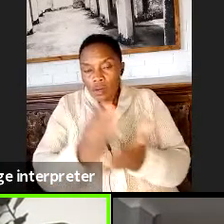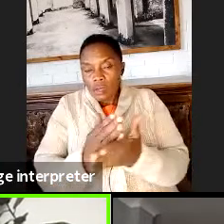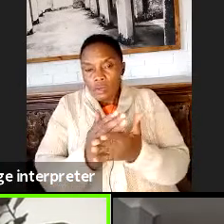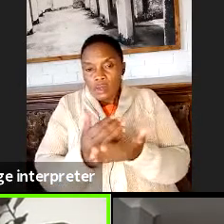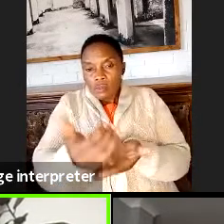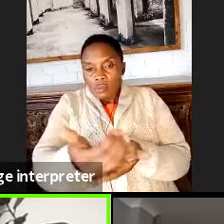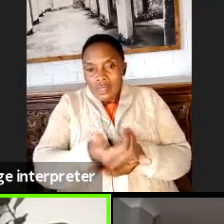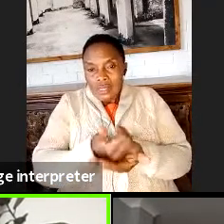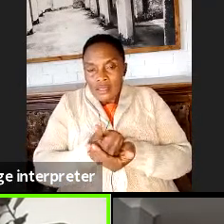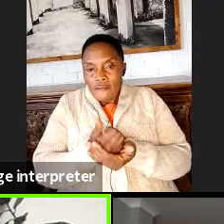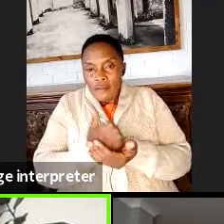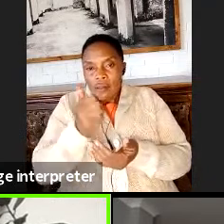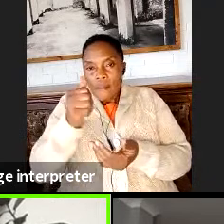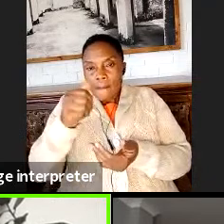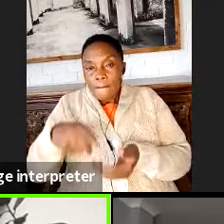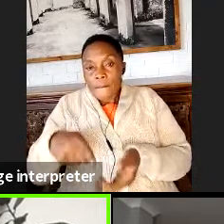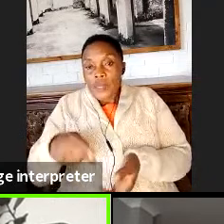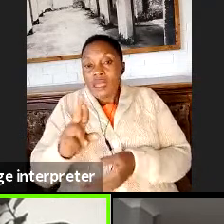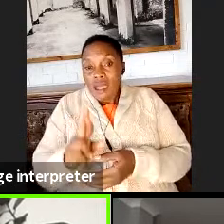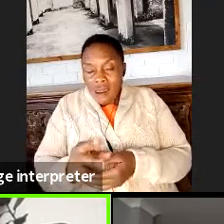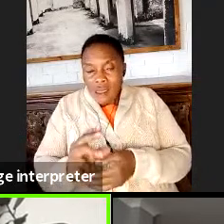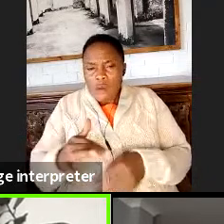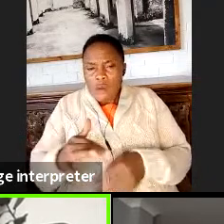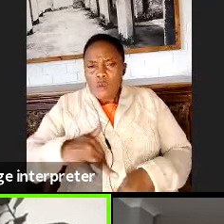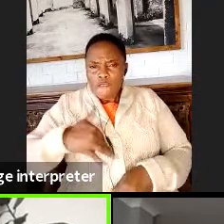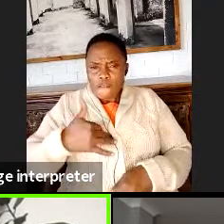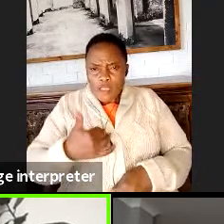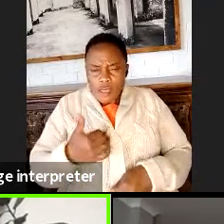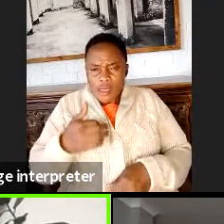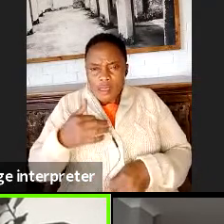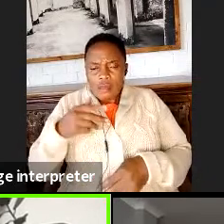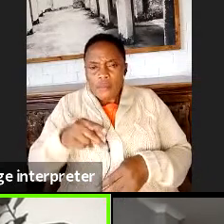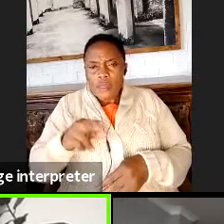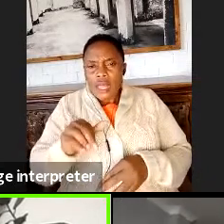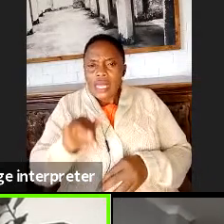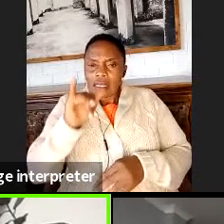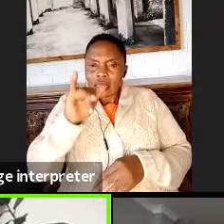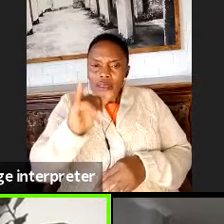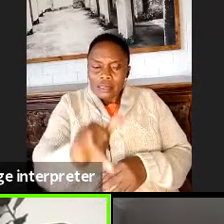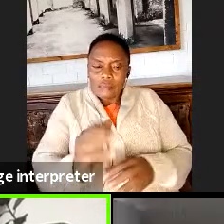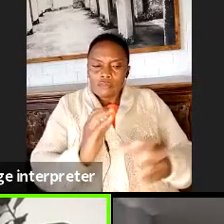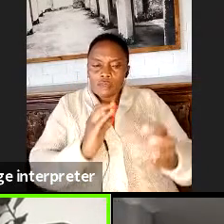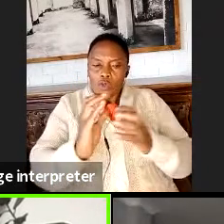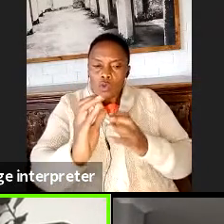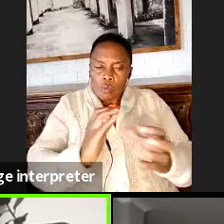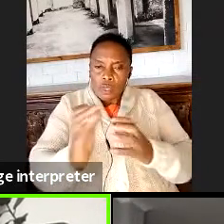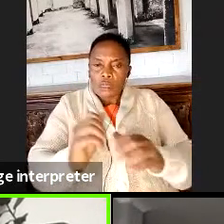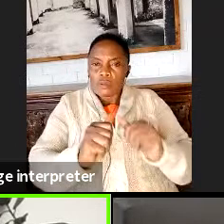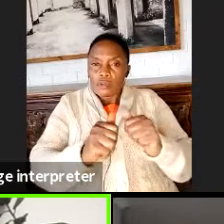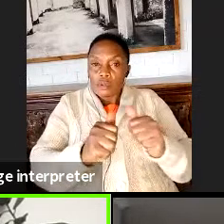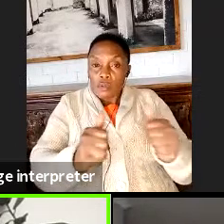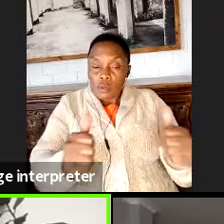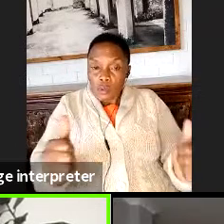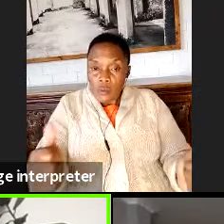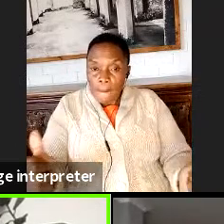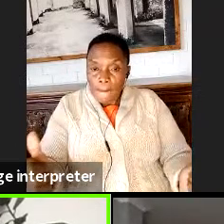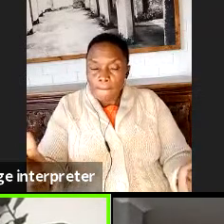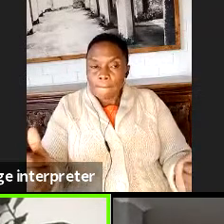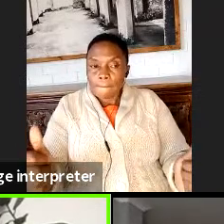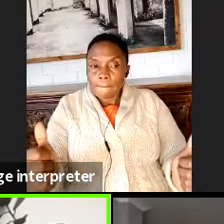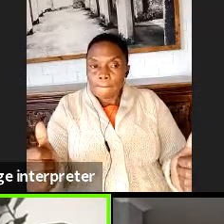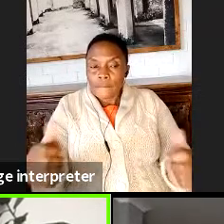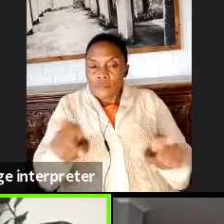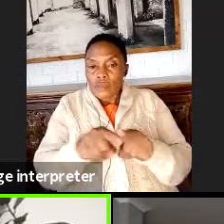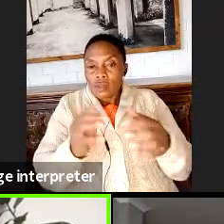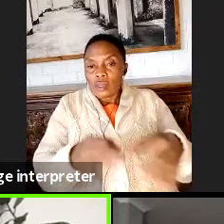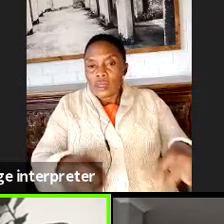the UPR. And we feel the UPR is one of the few remaining channels of communication to really push the importance of